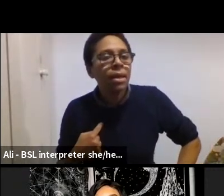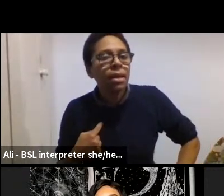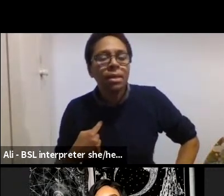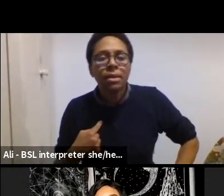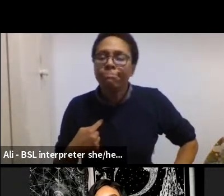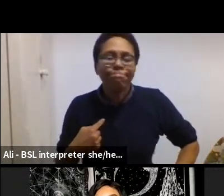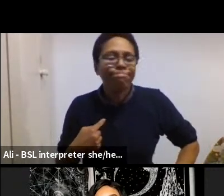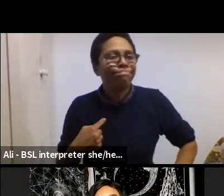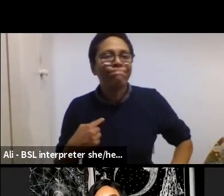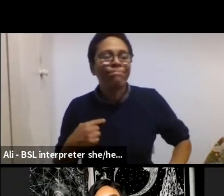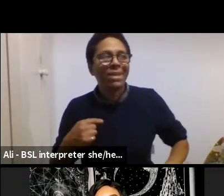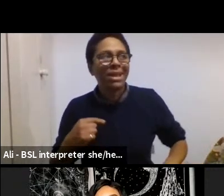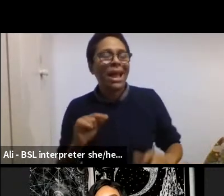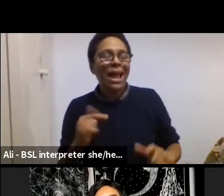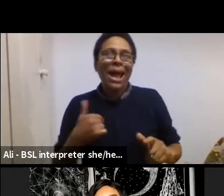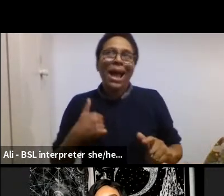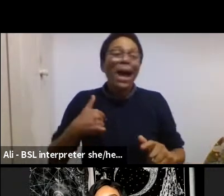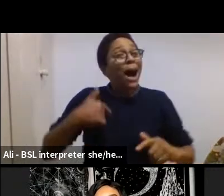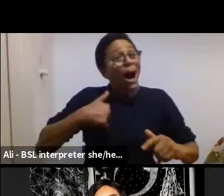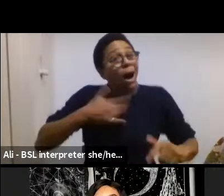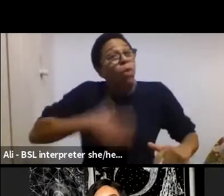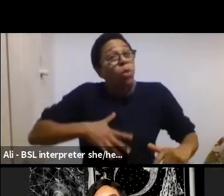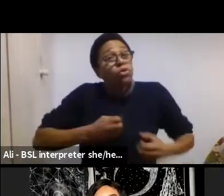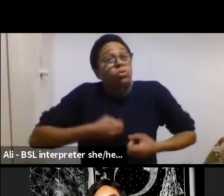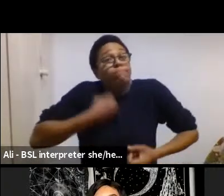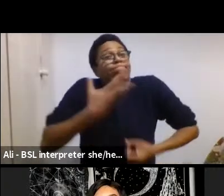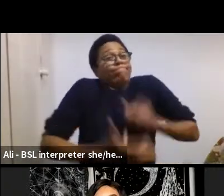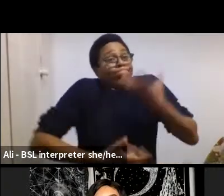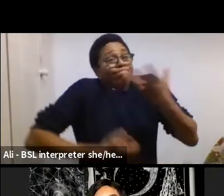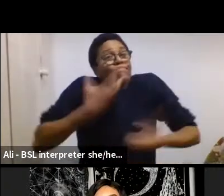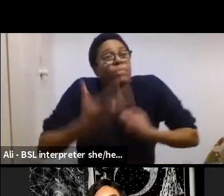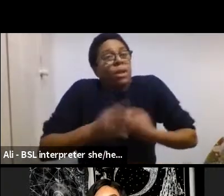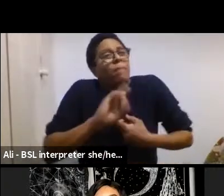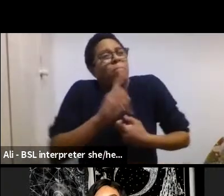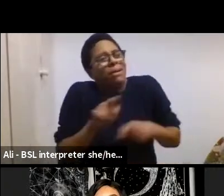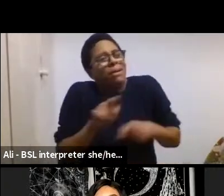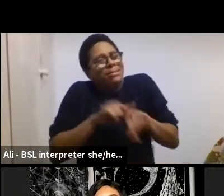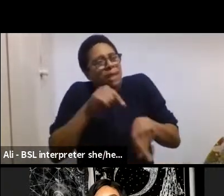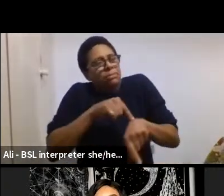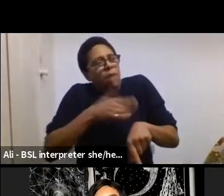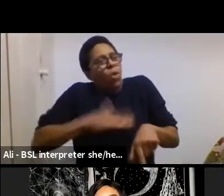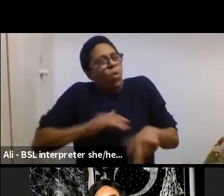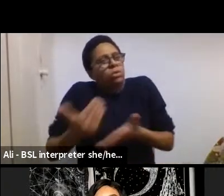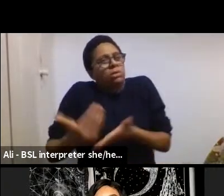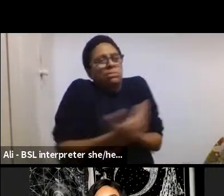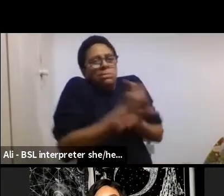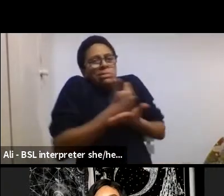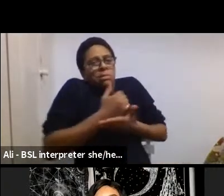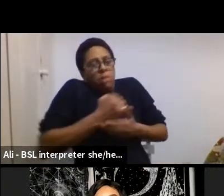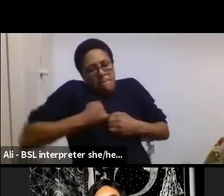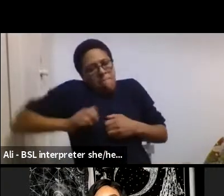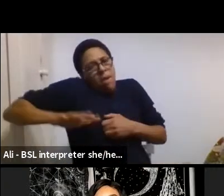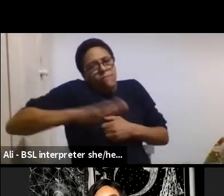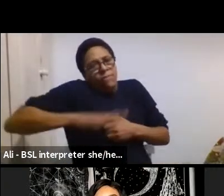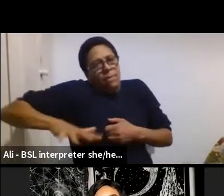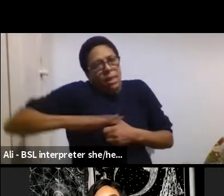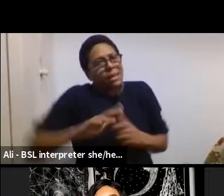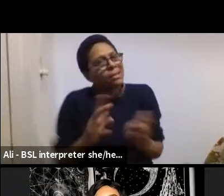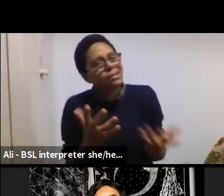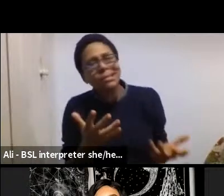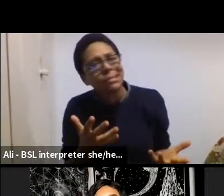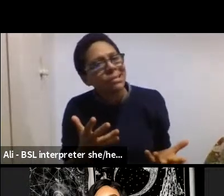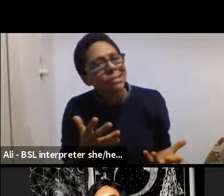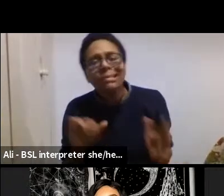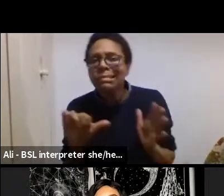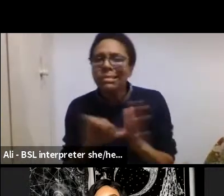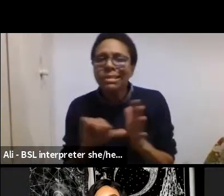torn between wanting to express yourself but wanting to protect your family at the same time. It's very hard when you're trying